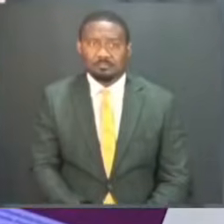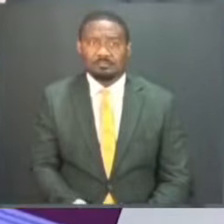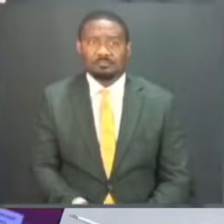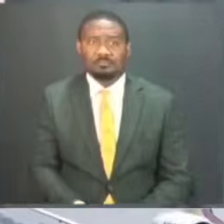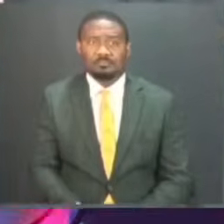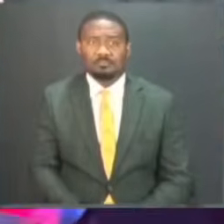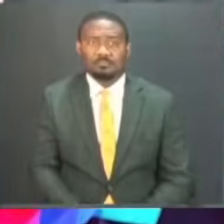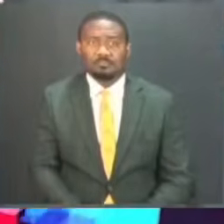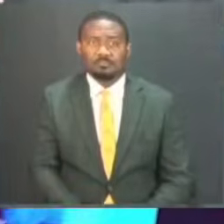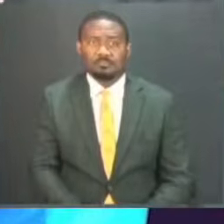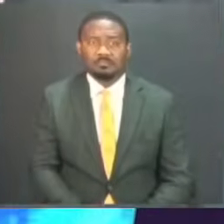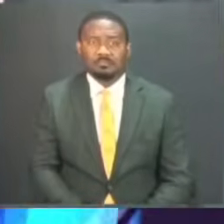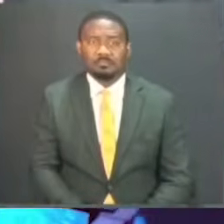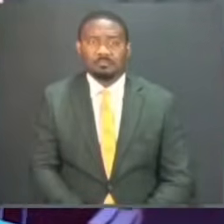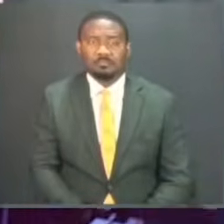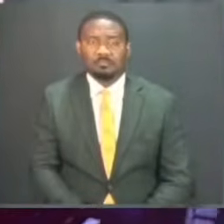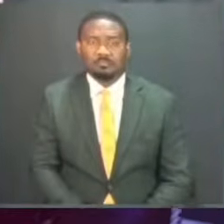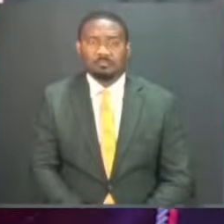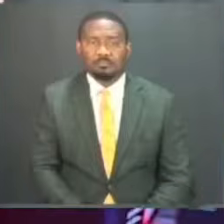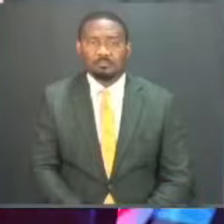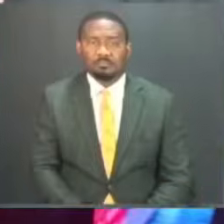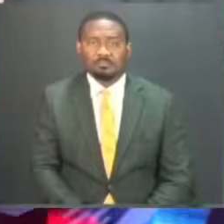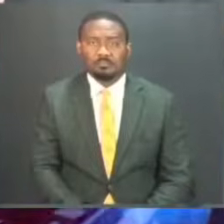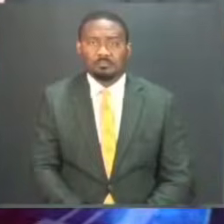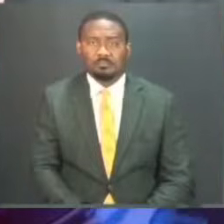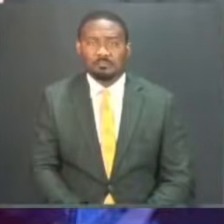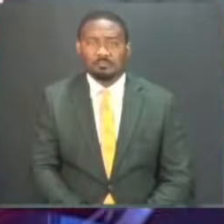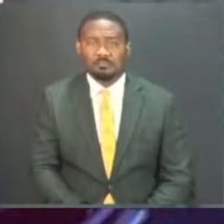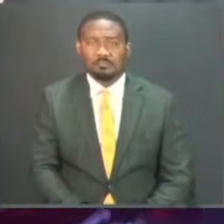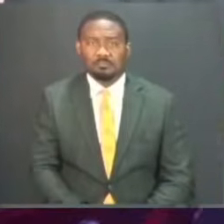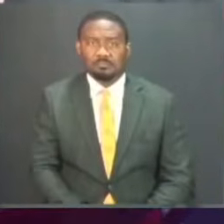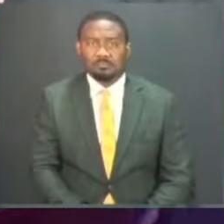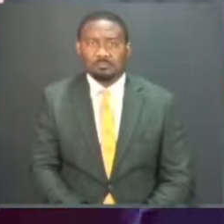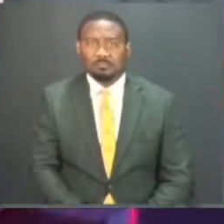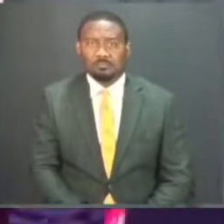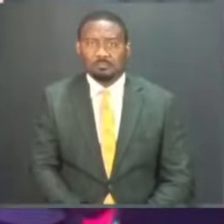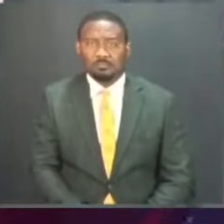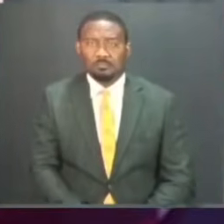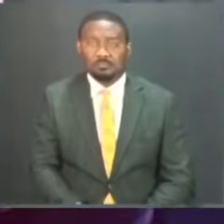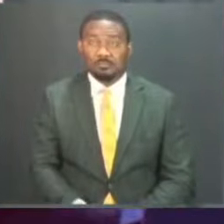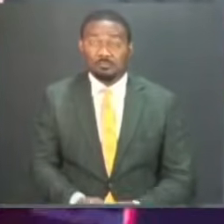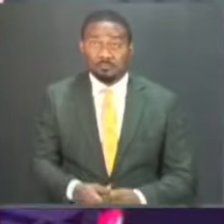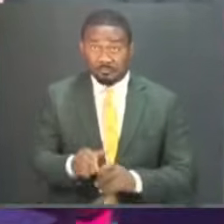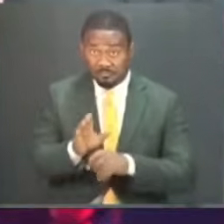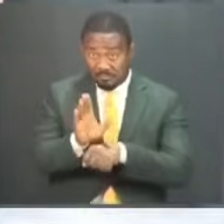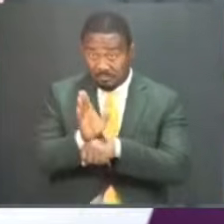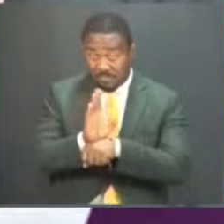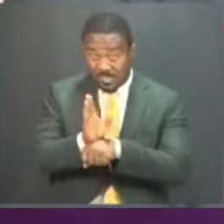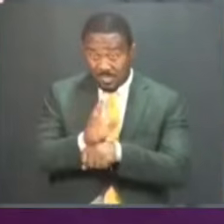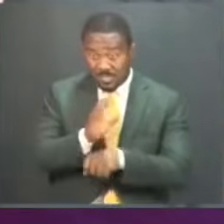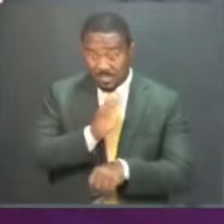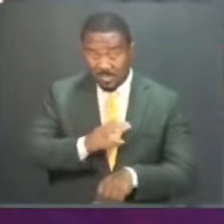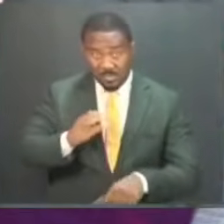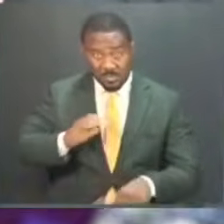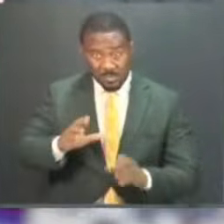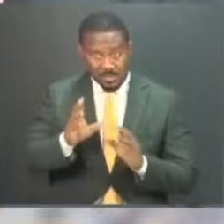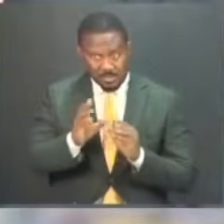it works for us. We can shift the Business Committee meeting to an earlier